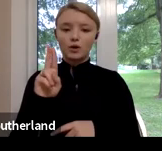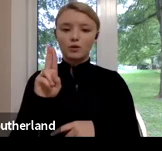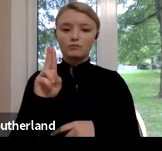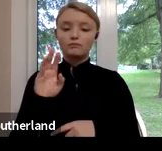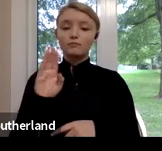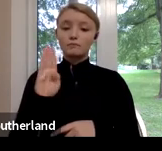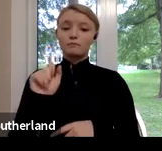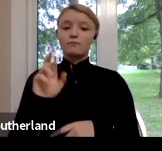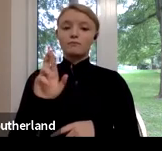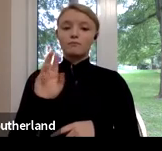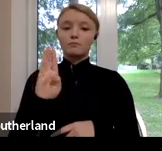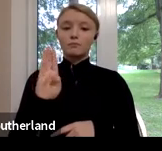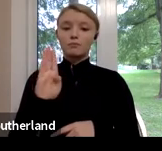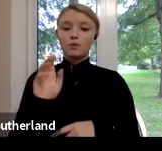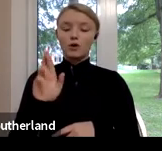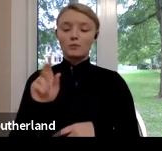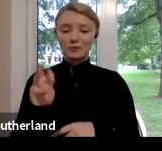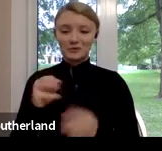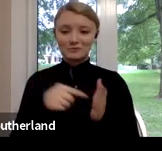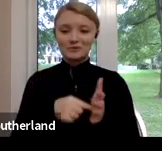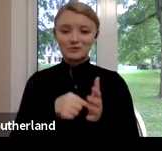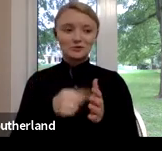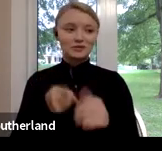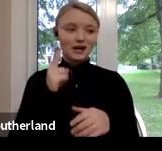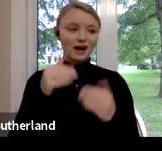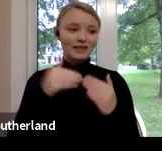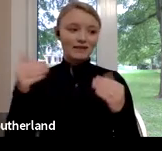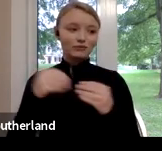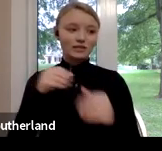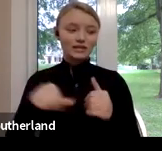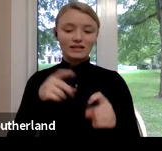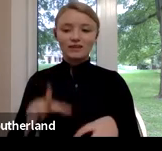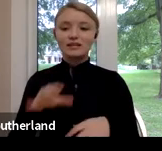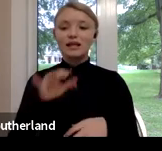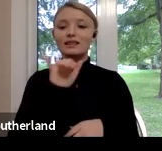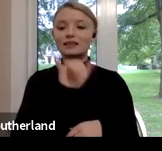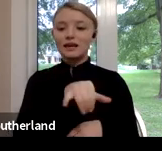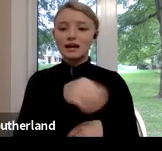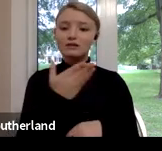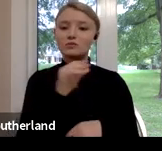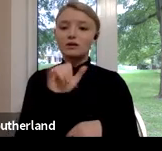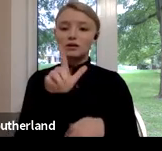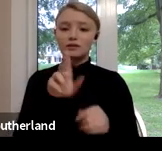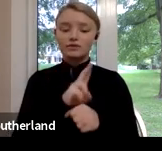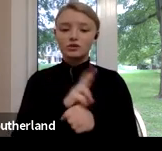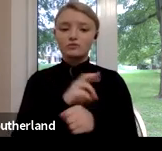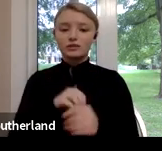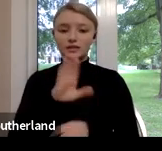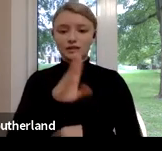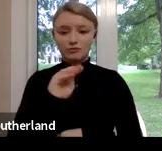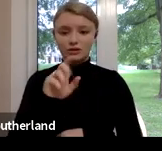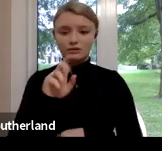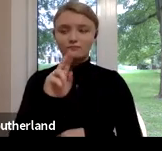nutrient levels in scientific testing. And that is what we use in our Ningxia Red. Now, the Ningxia